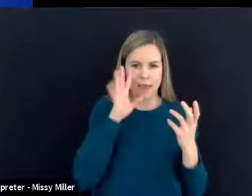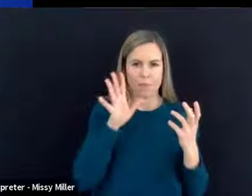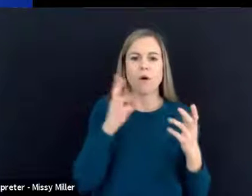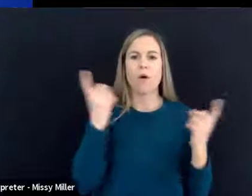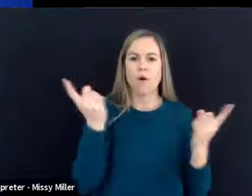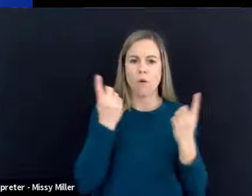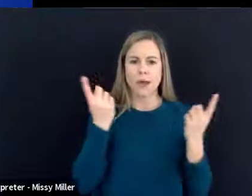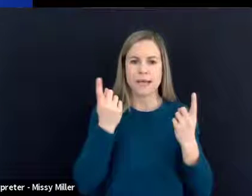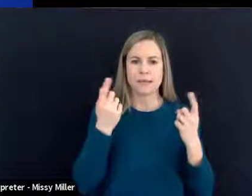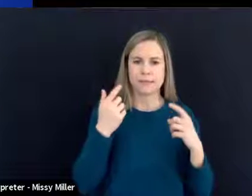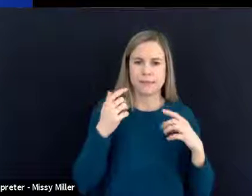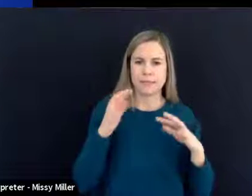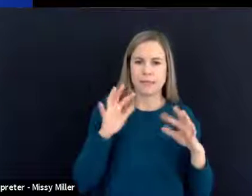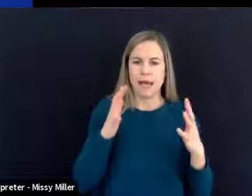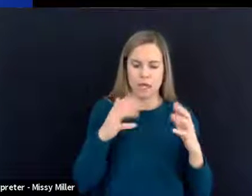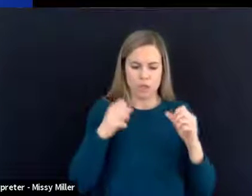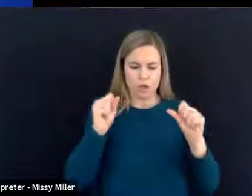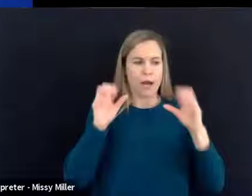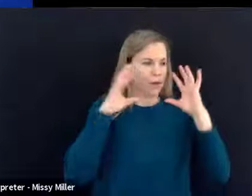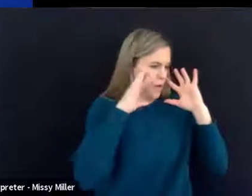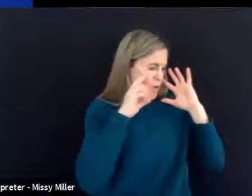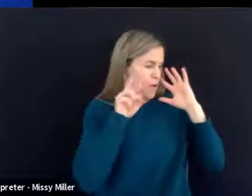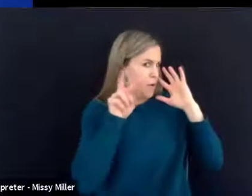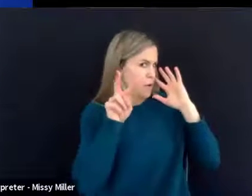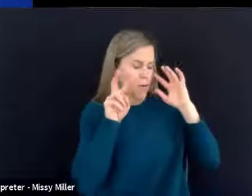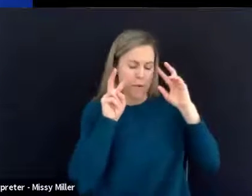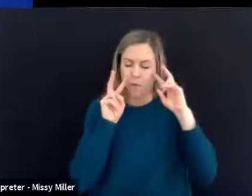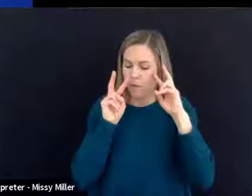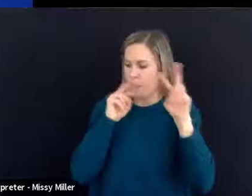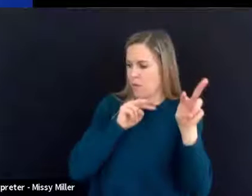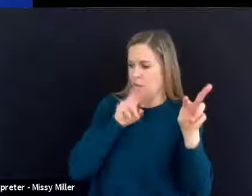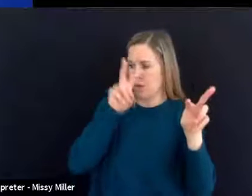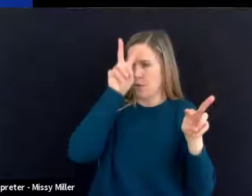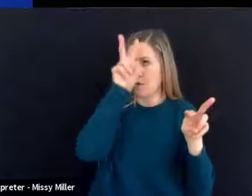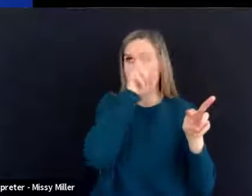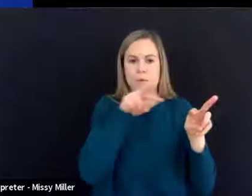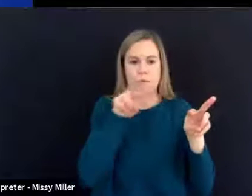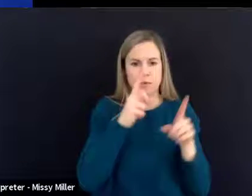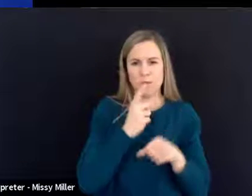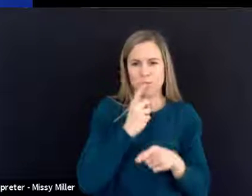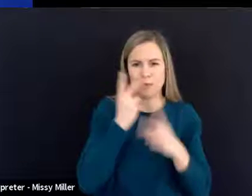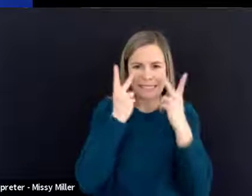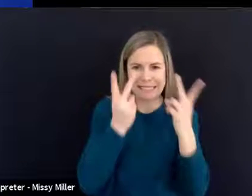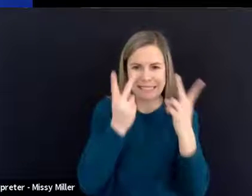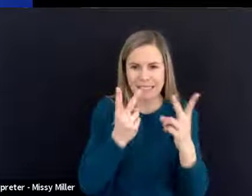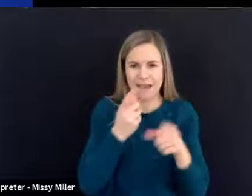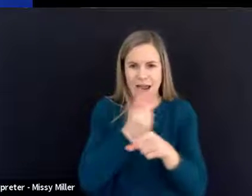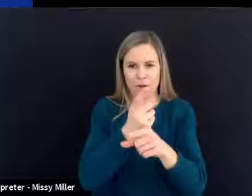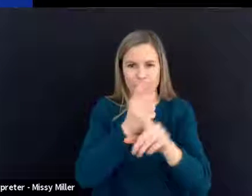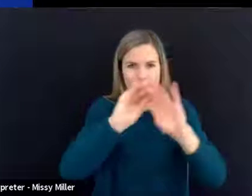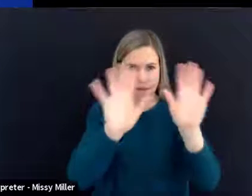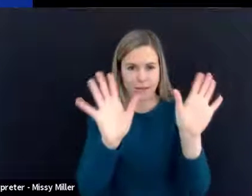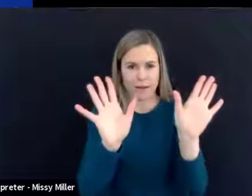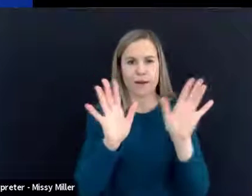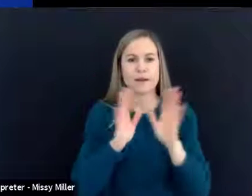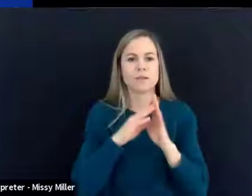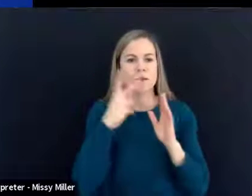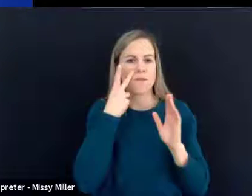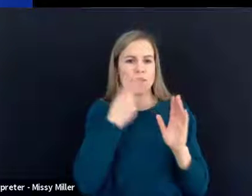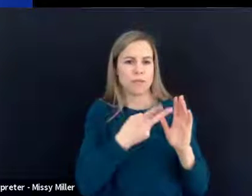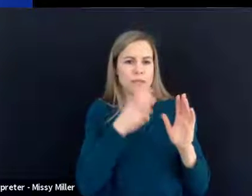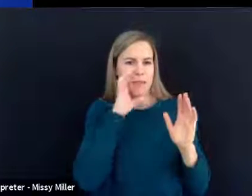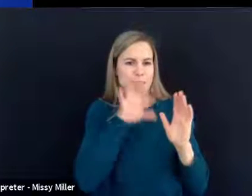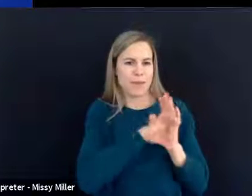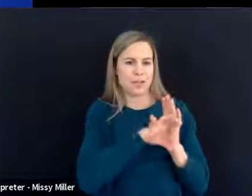doing what they can to position themselves to be able to see. So this picture in the lower left of the 2